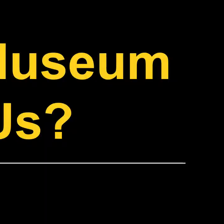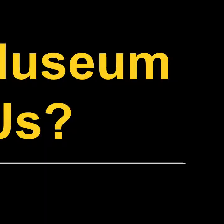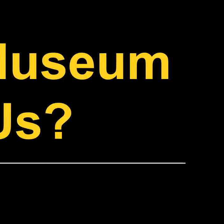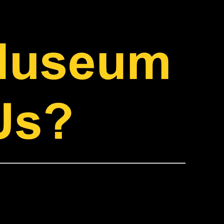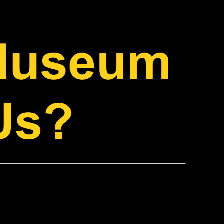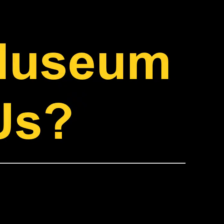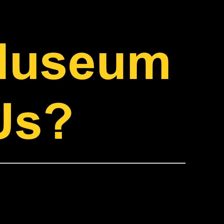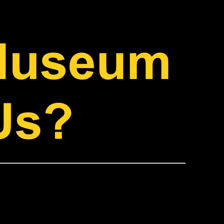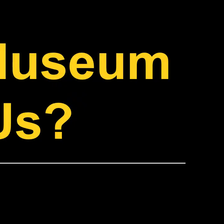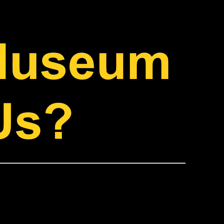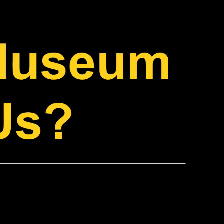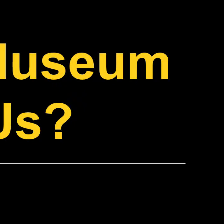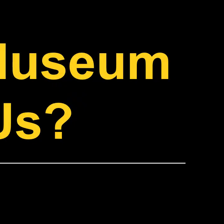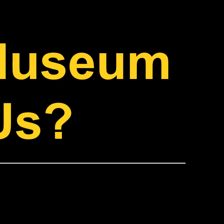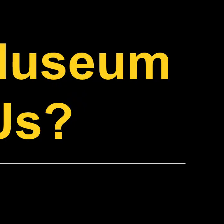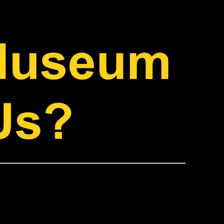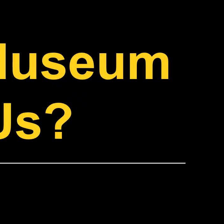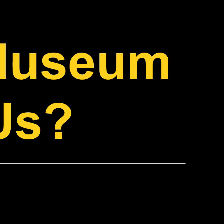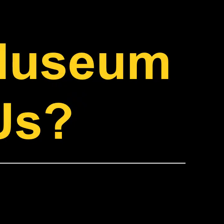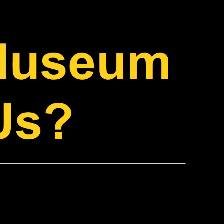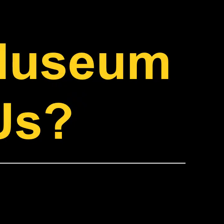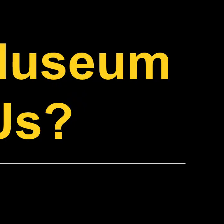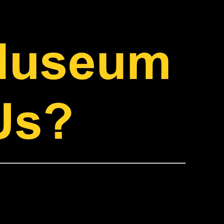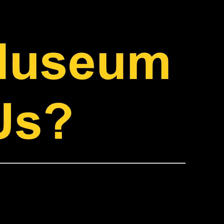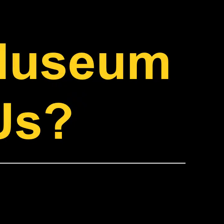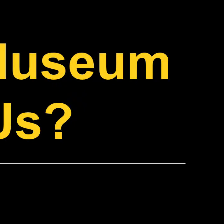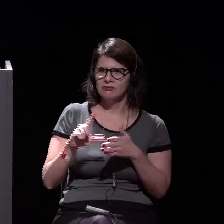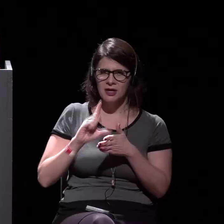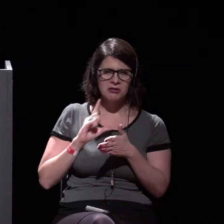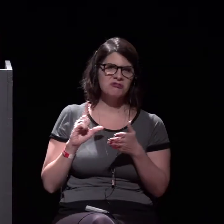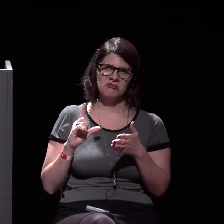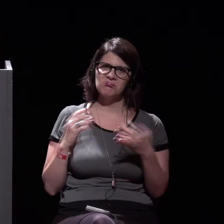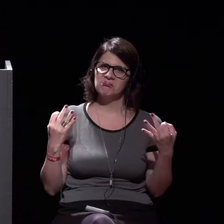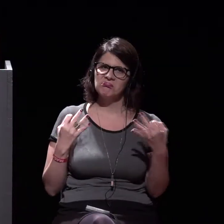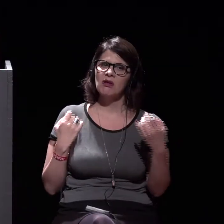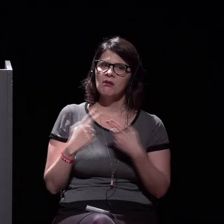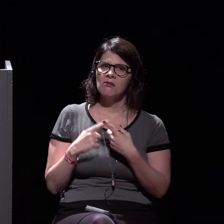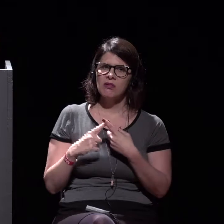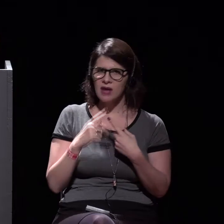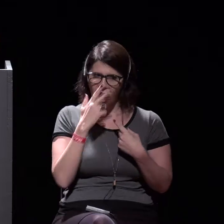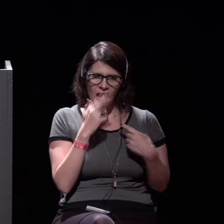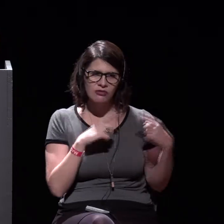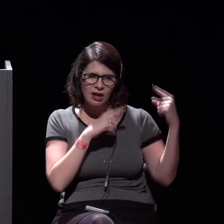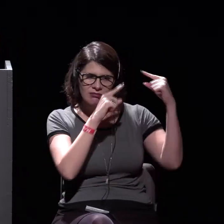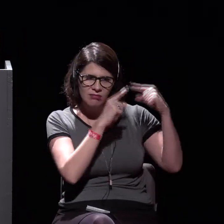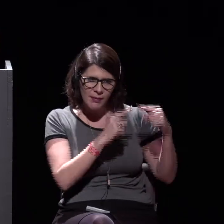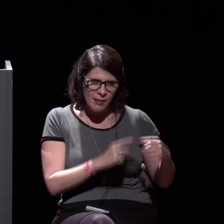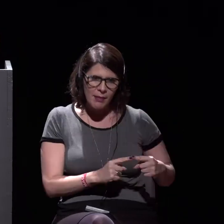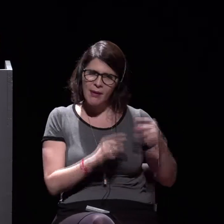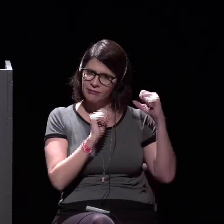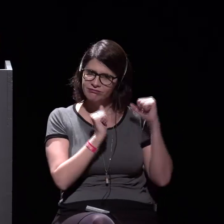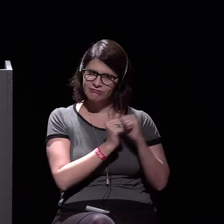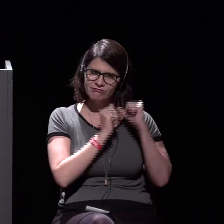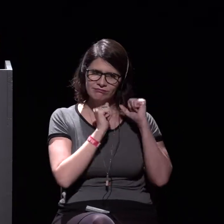Thank you to the previous speaker as well, because I think there will be some resonances, at least, there's a kind of temporal synchronicity in both